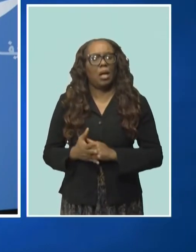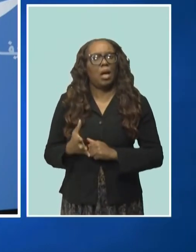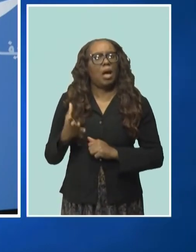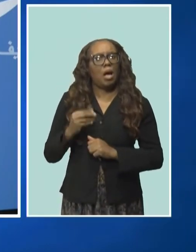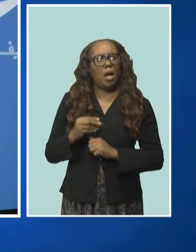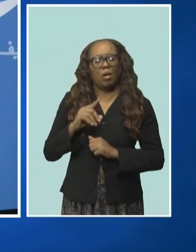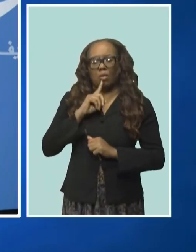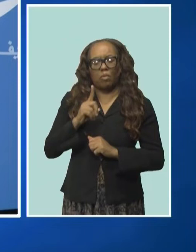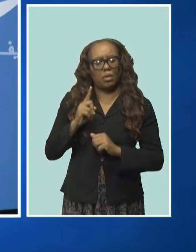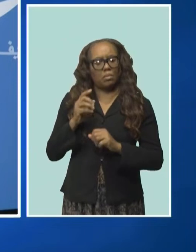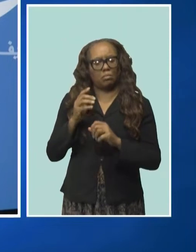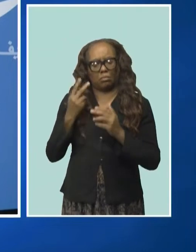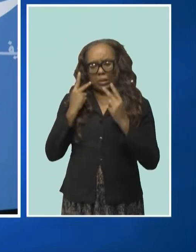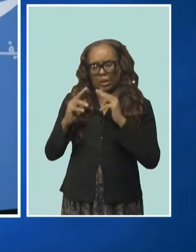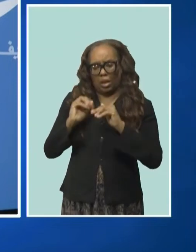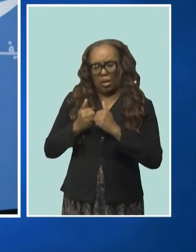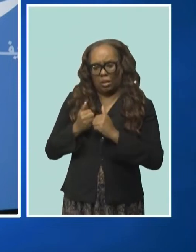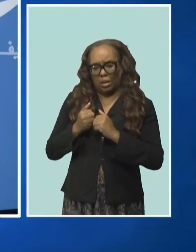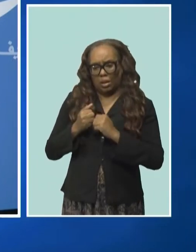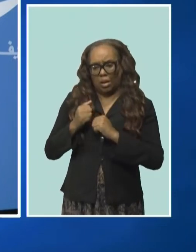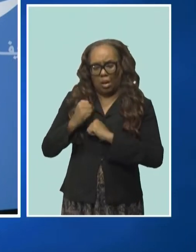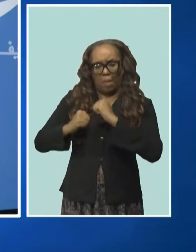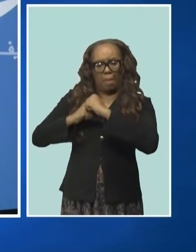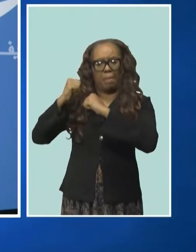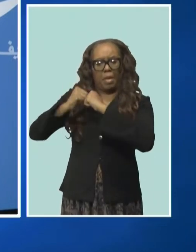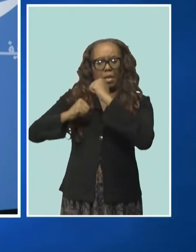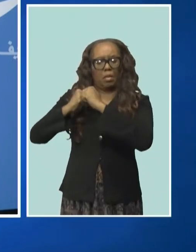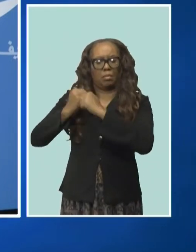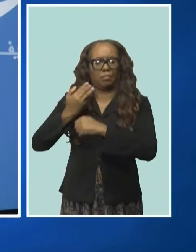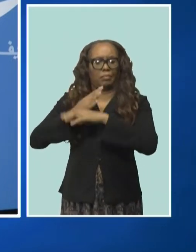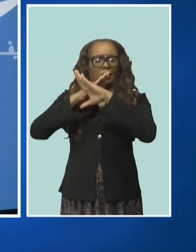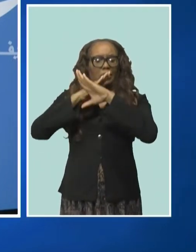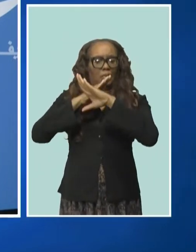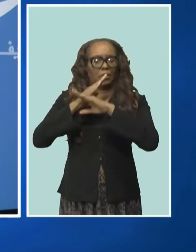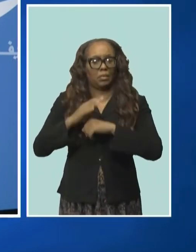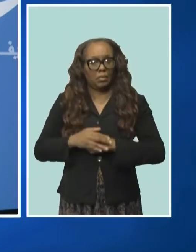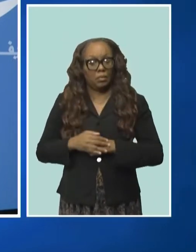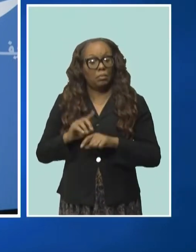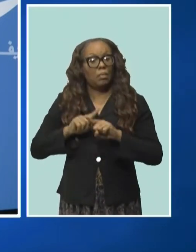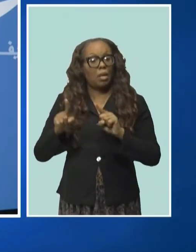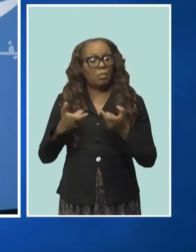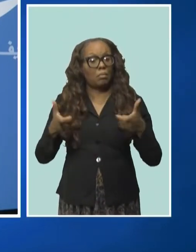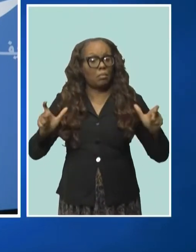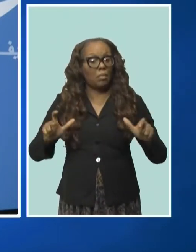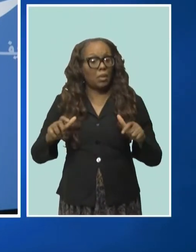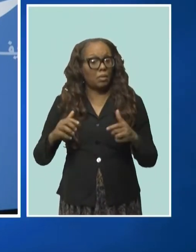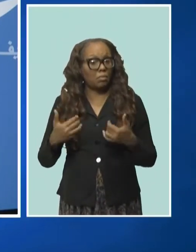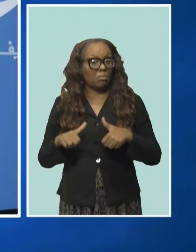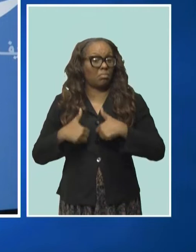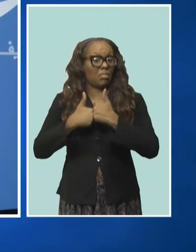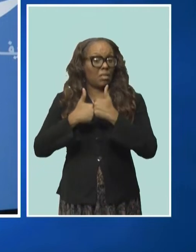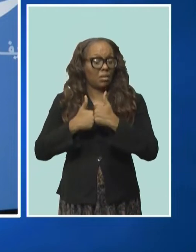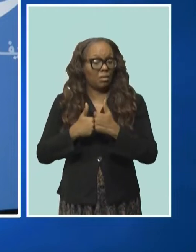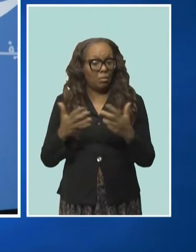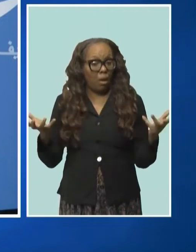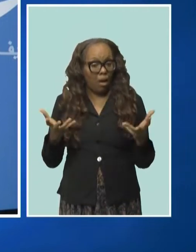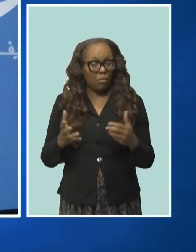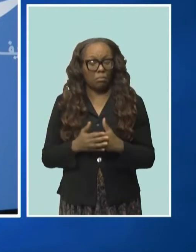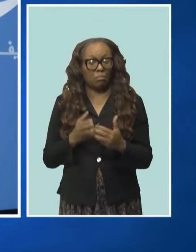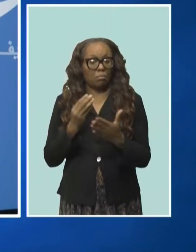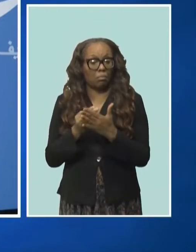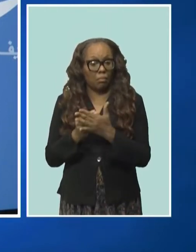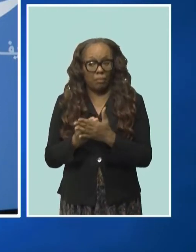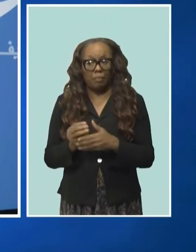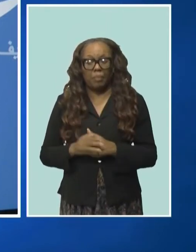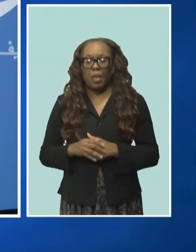build resilience in maritime transport. But a big challenge is funding, and currently funding gaps